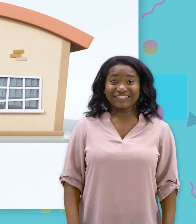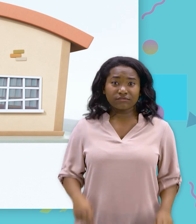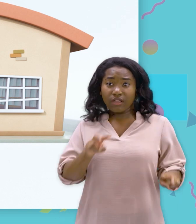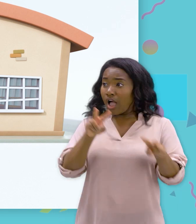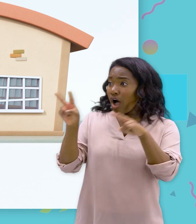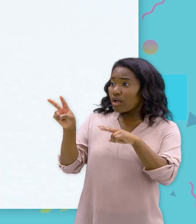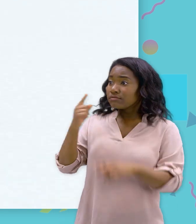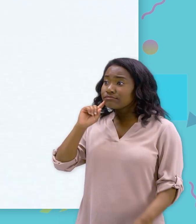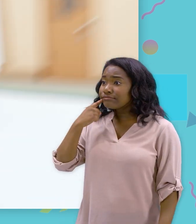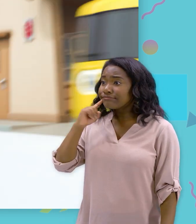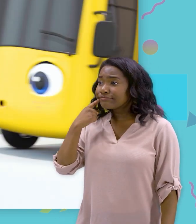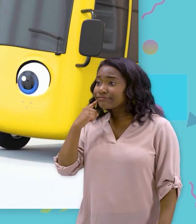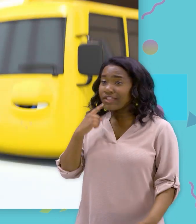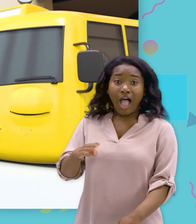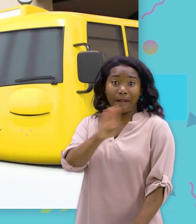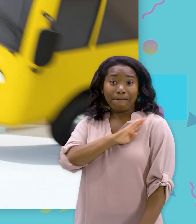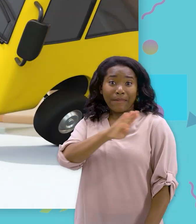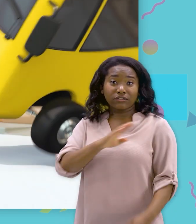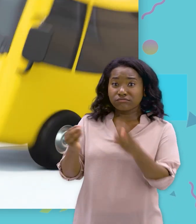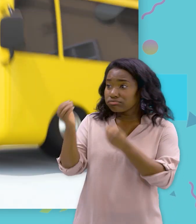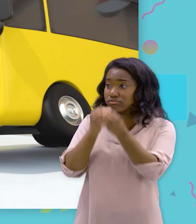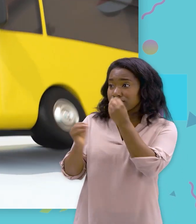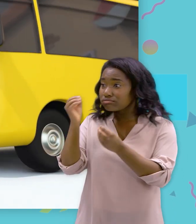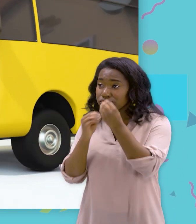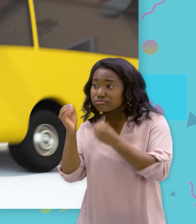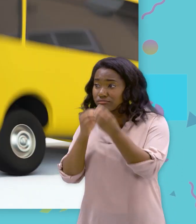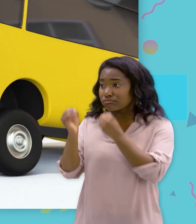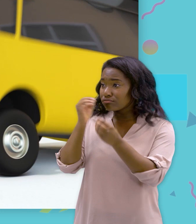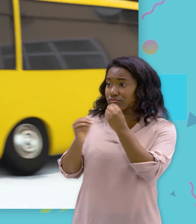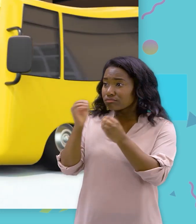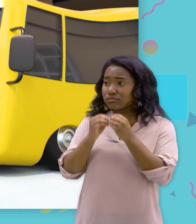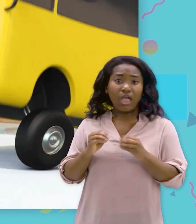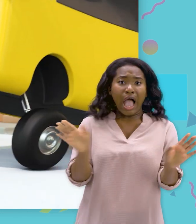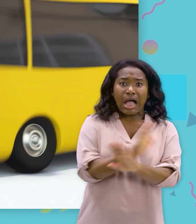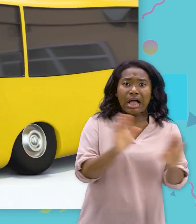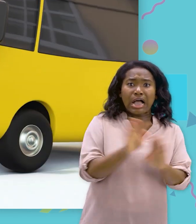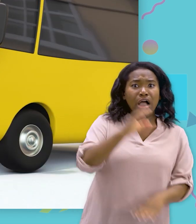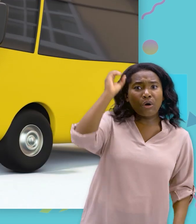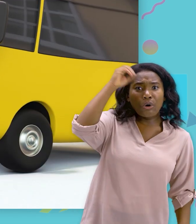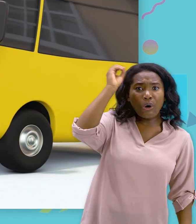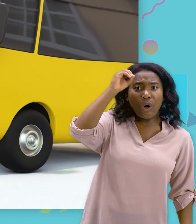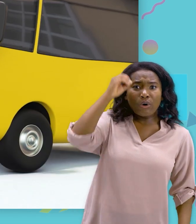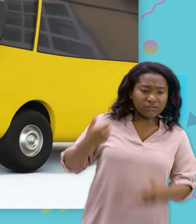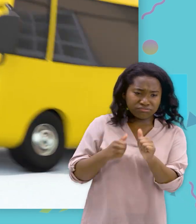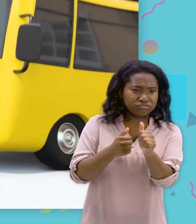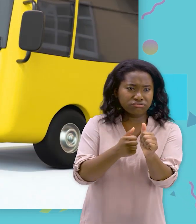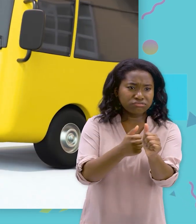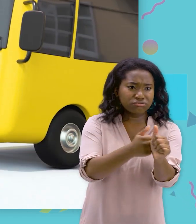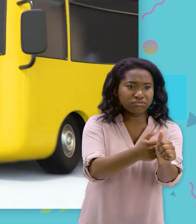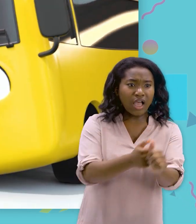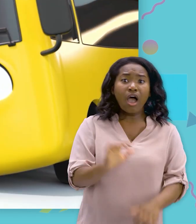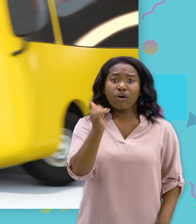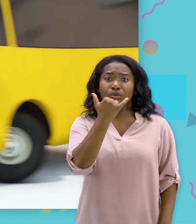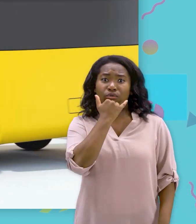Look who's noticed candy near the door. It's Buster the Bus, and he's eating some more. No, no, Otis, just follow the